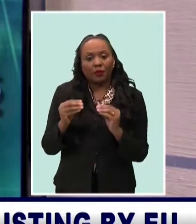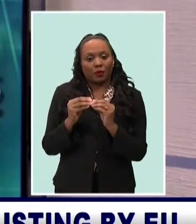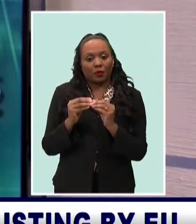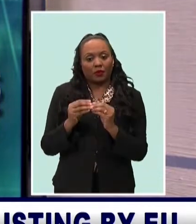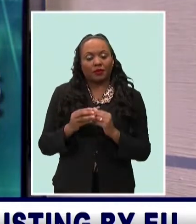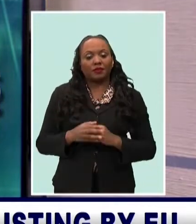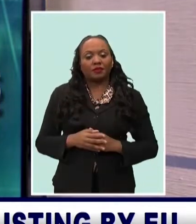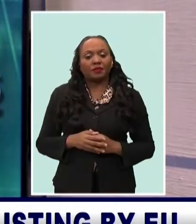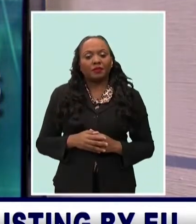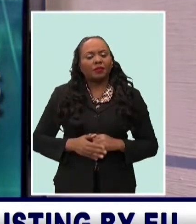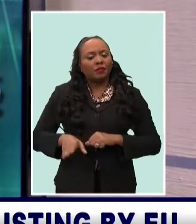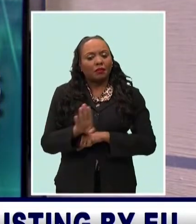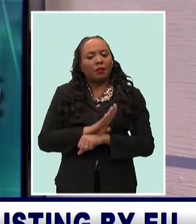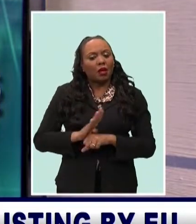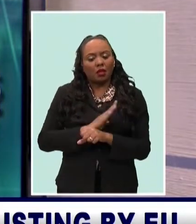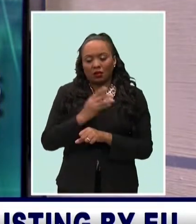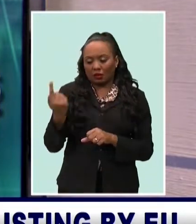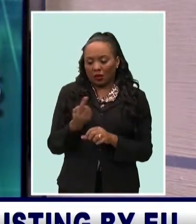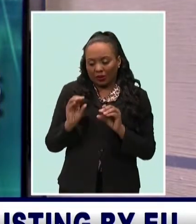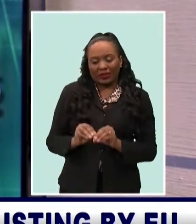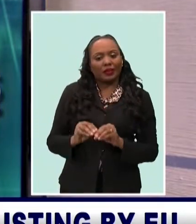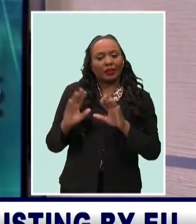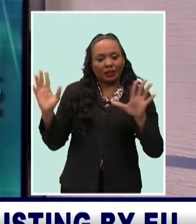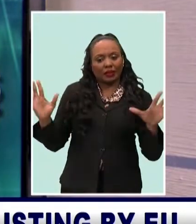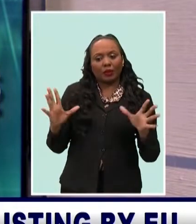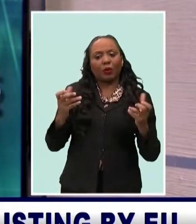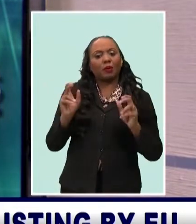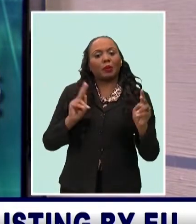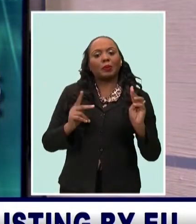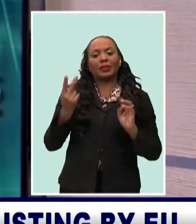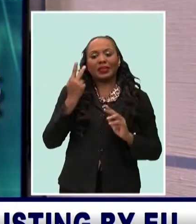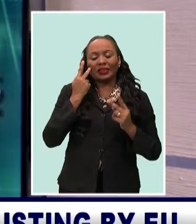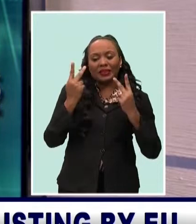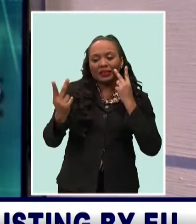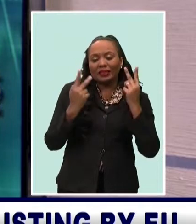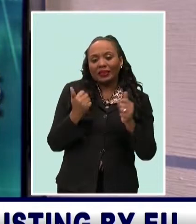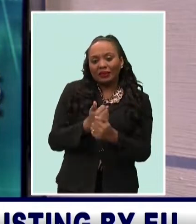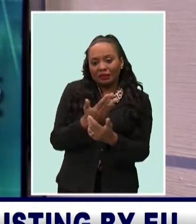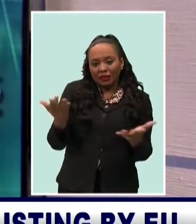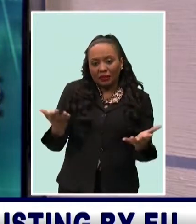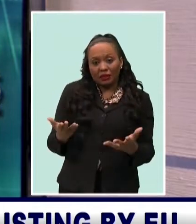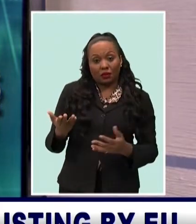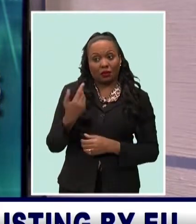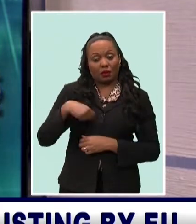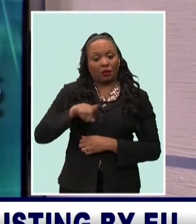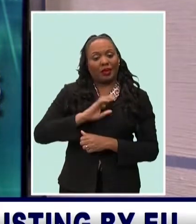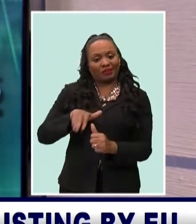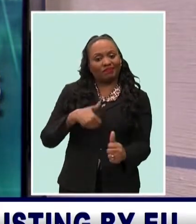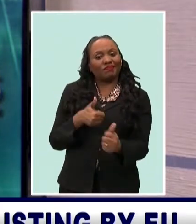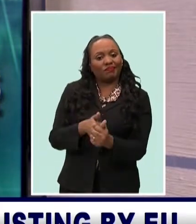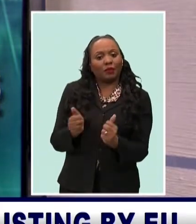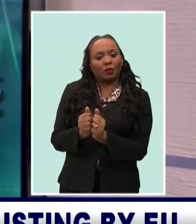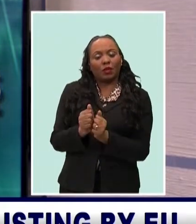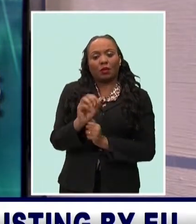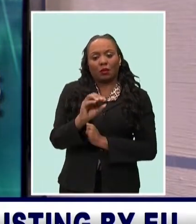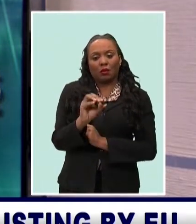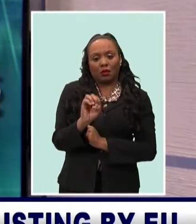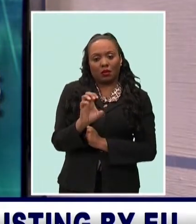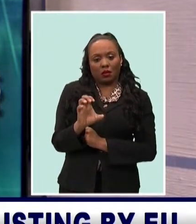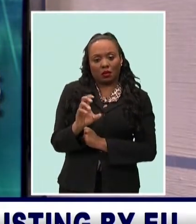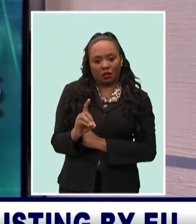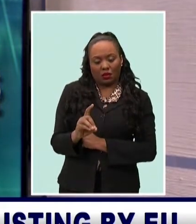says Barbados' actions remain transparent as the country has already been deemed compliant by the OECD, which is the